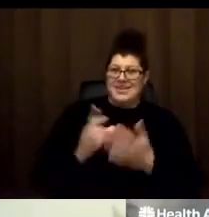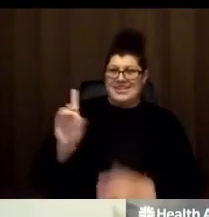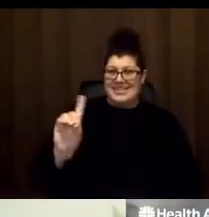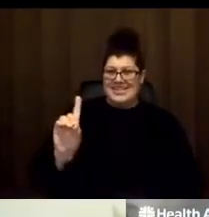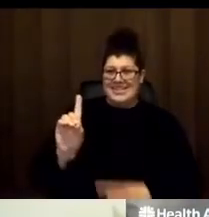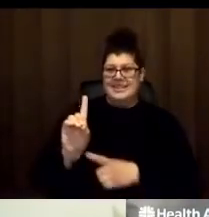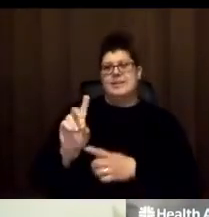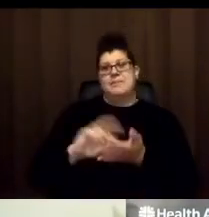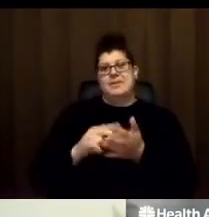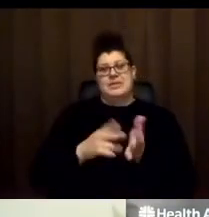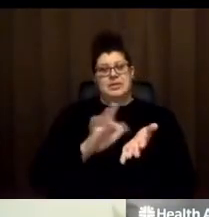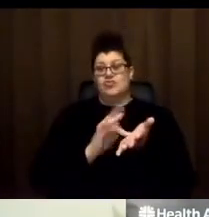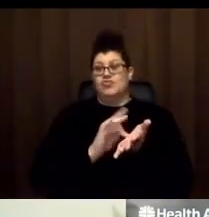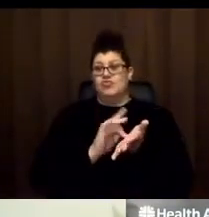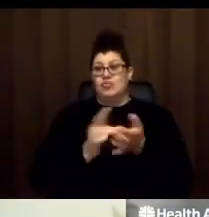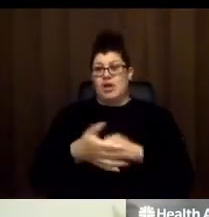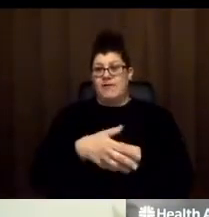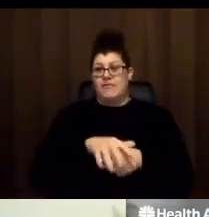considered Part D.